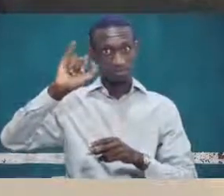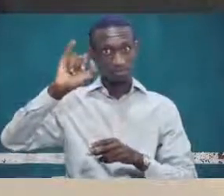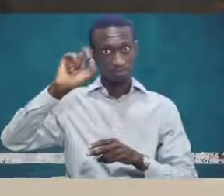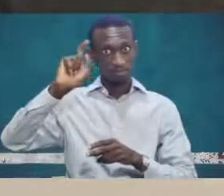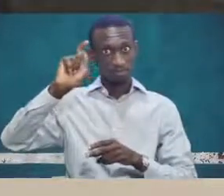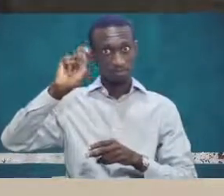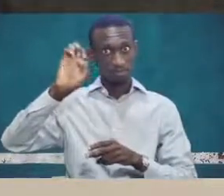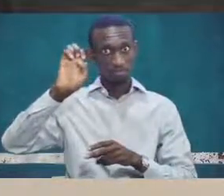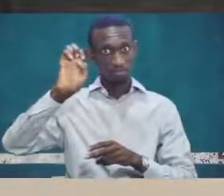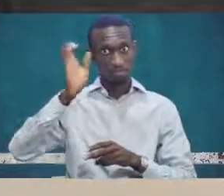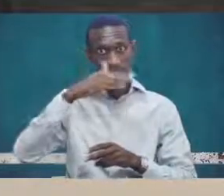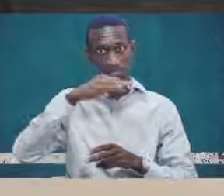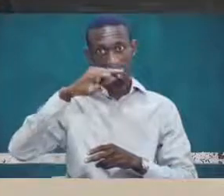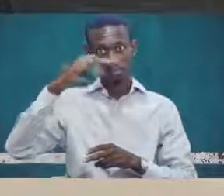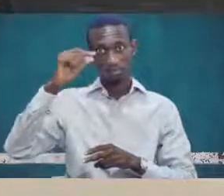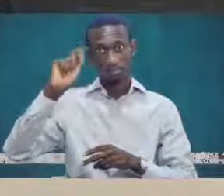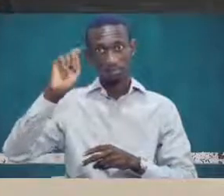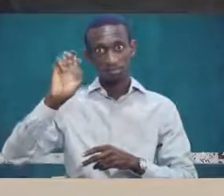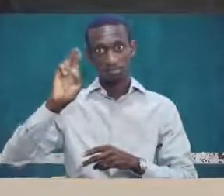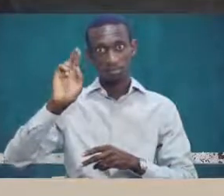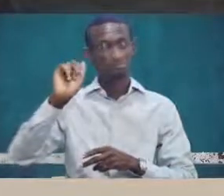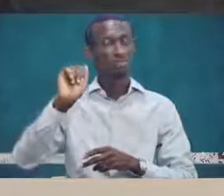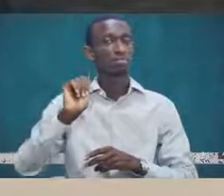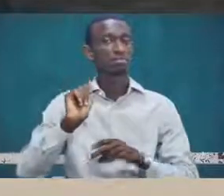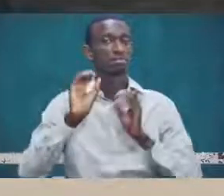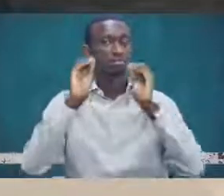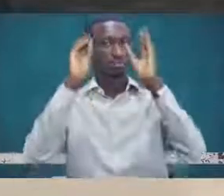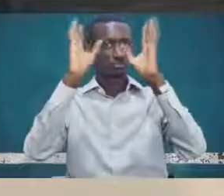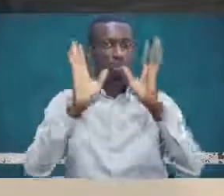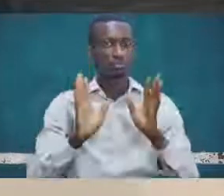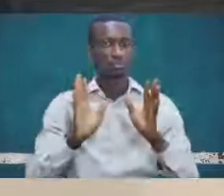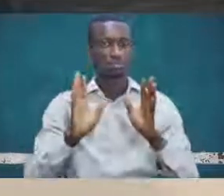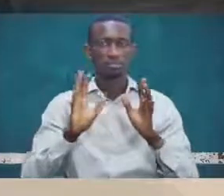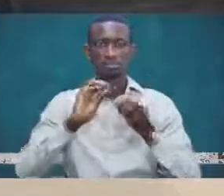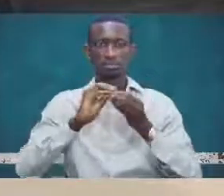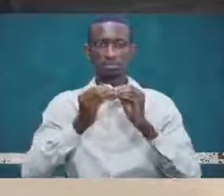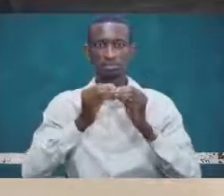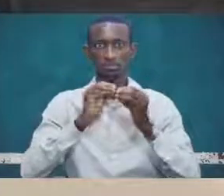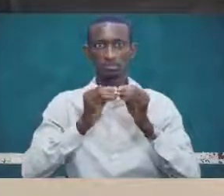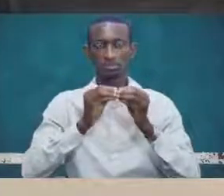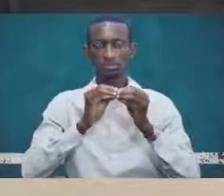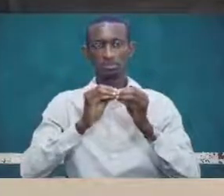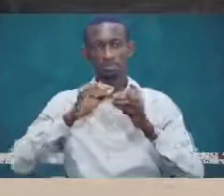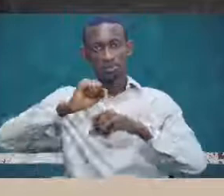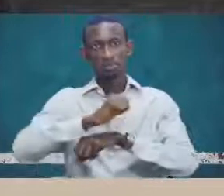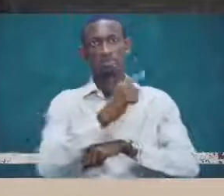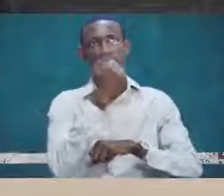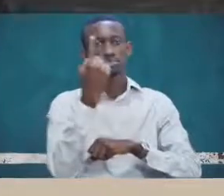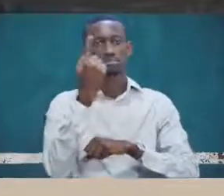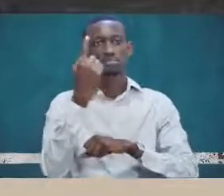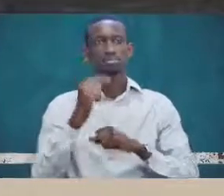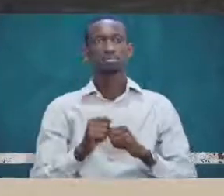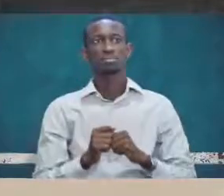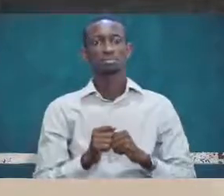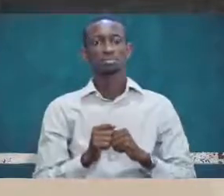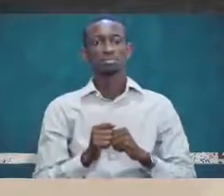we are going to learn together Mathematics for Senior Ones, unit number 5, that talks about